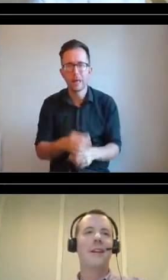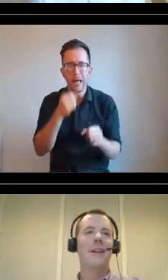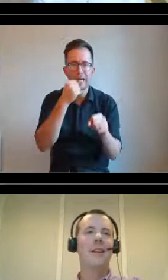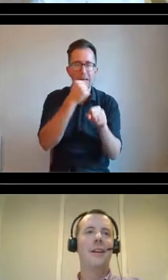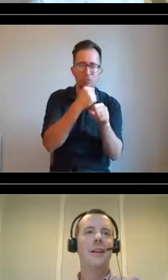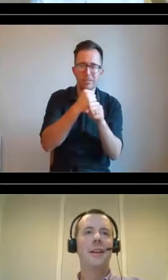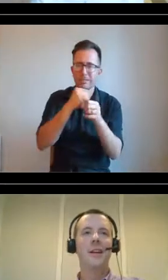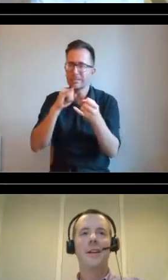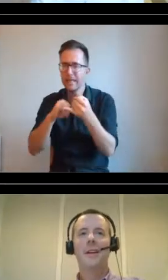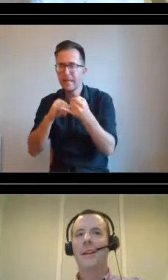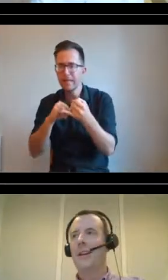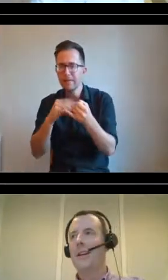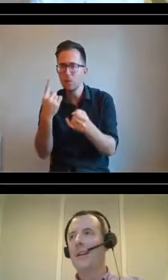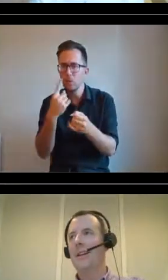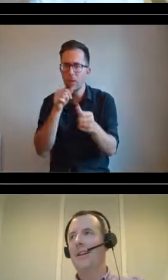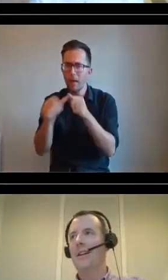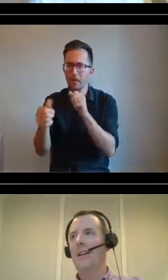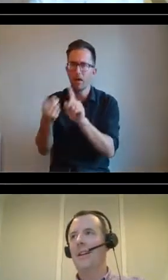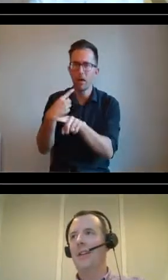whichever you'd prefer.